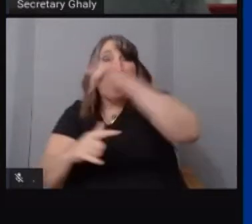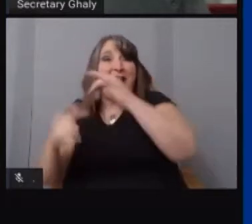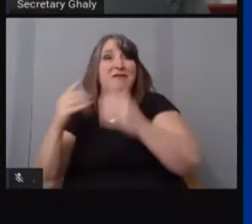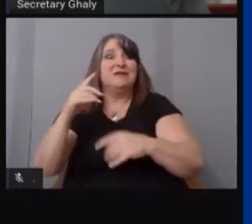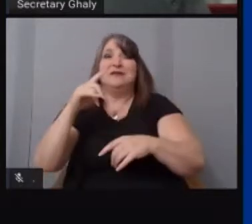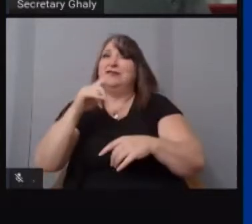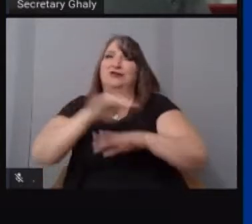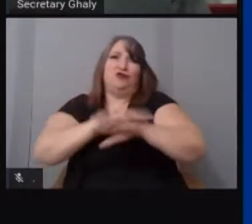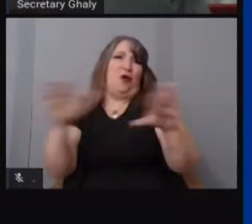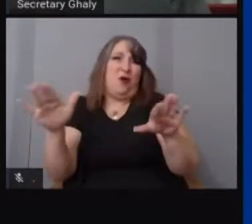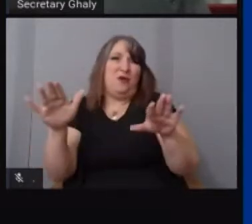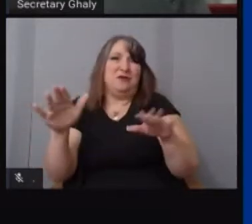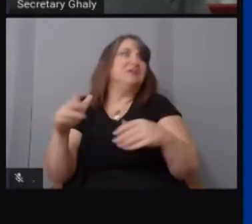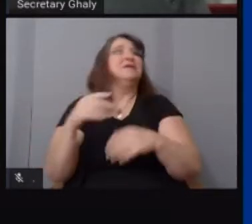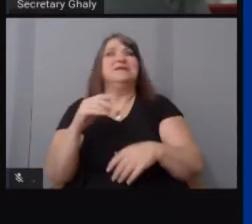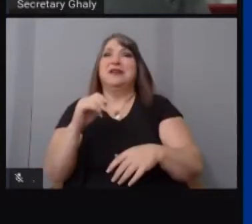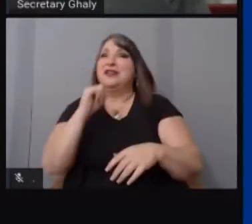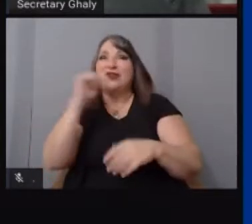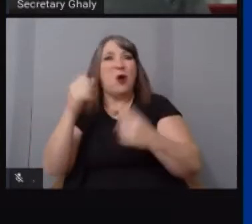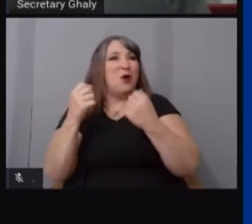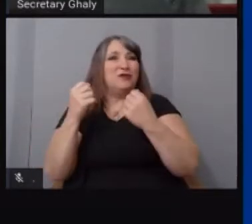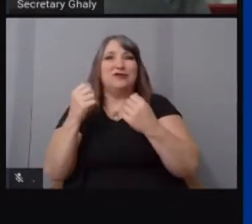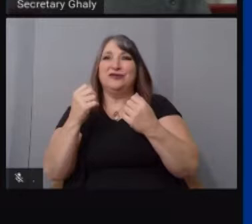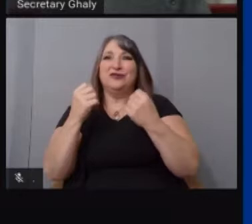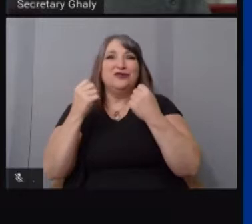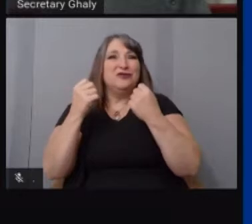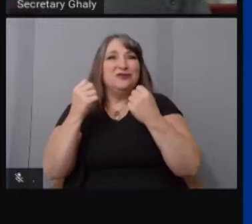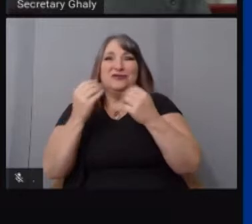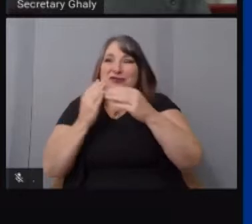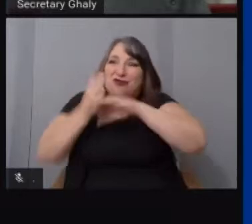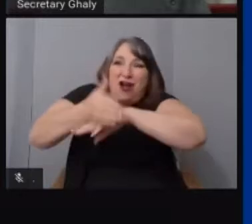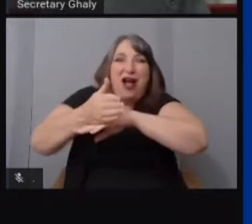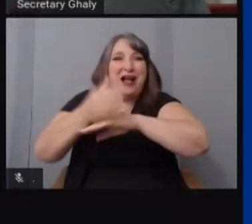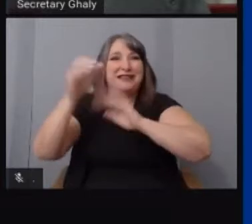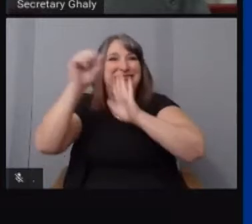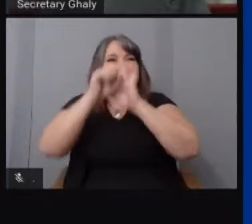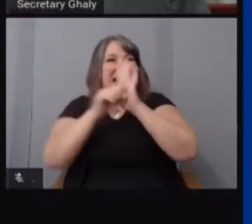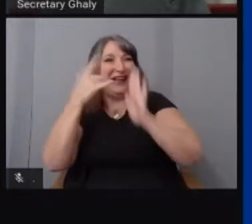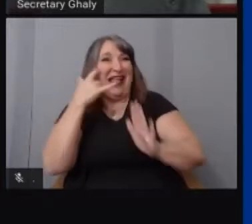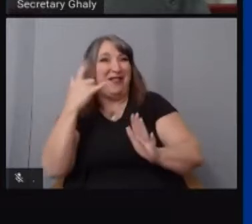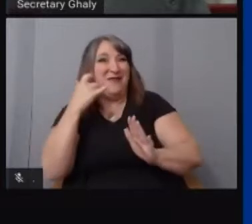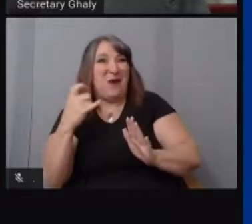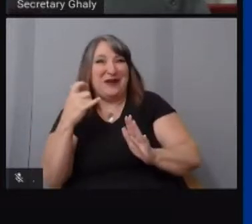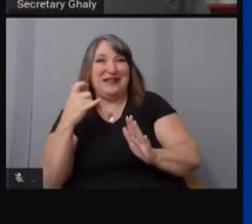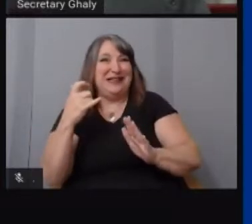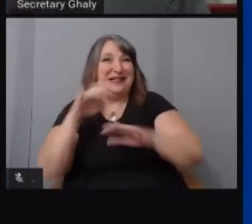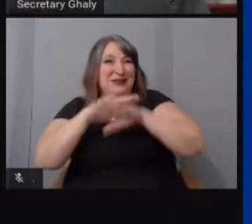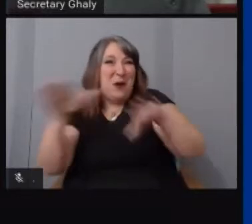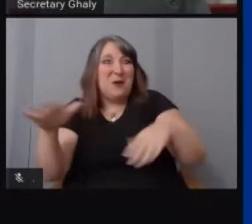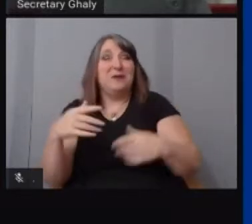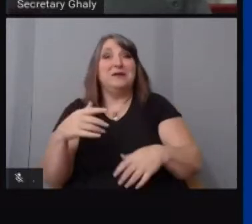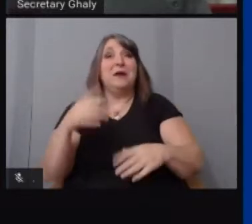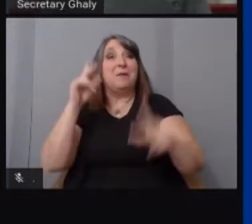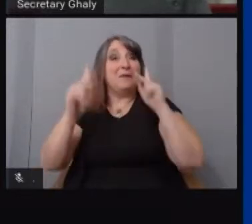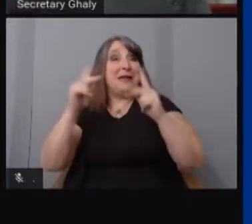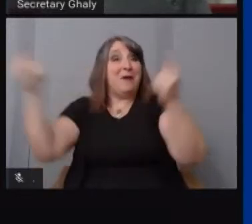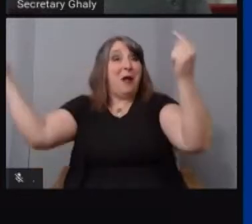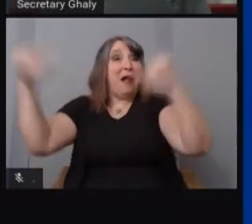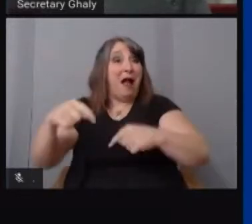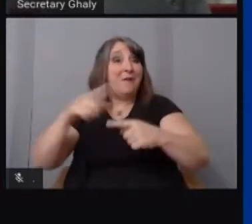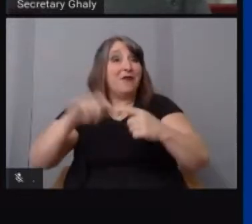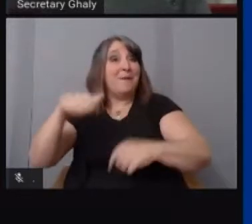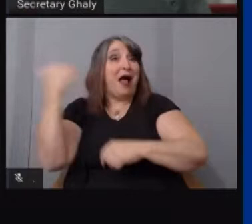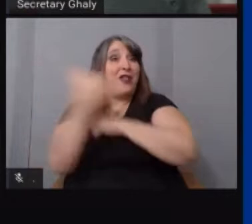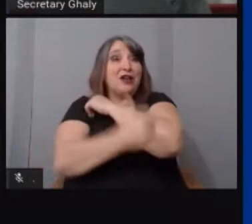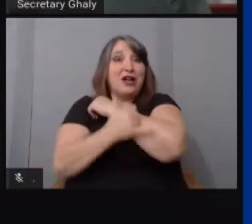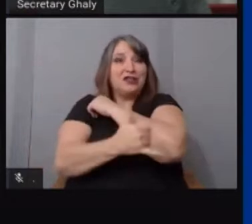that's avoidable. People arriving in California from other states or other countries should self-quarantine for 14 days. This is